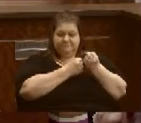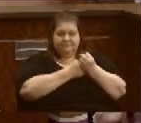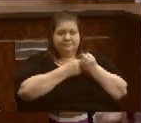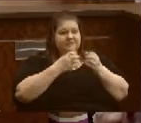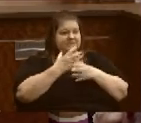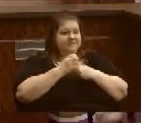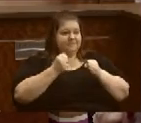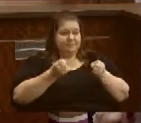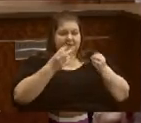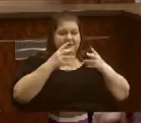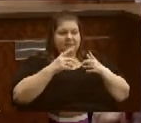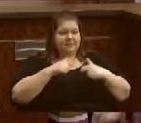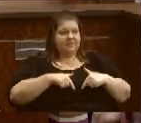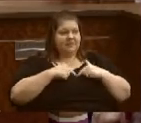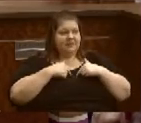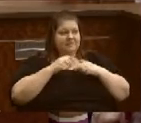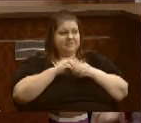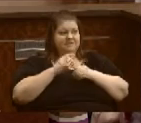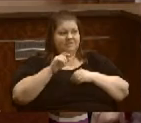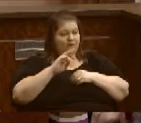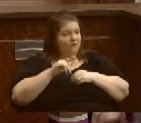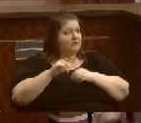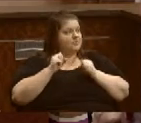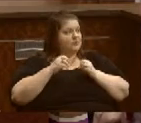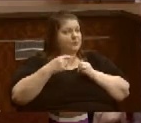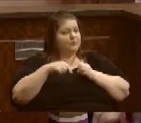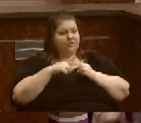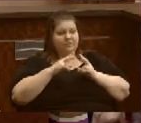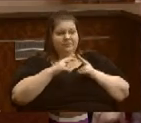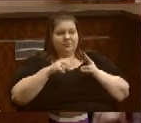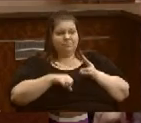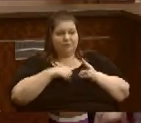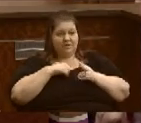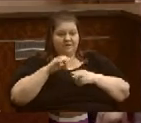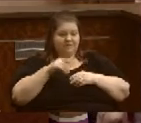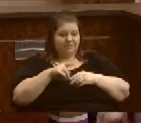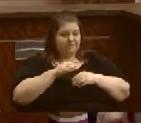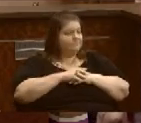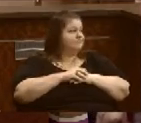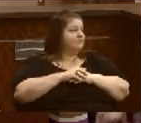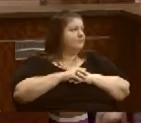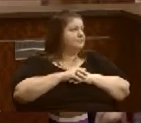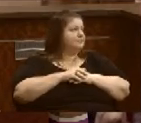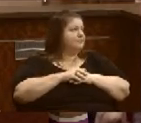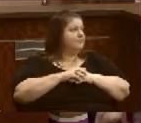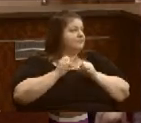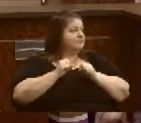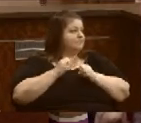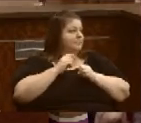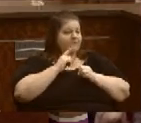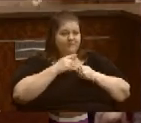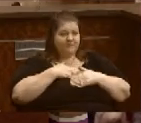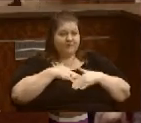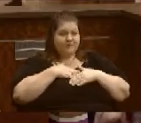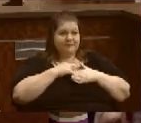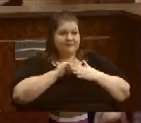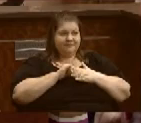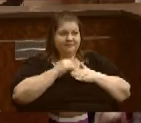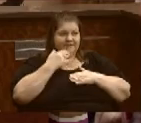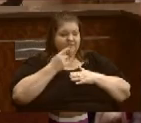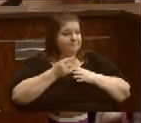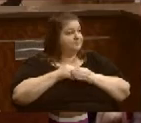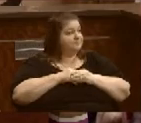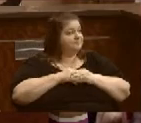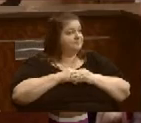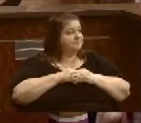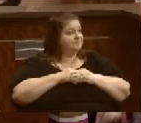in Laurel, and Laurel I'm very proud of you coming to our city. So we really appreciate it. So at this time,